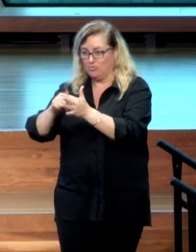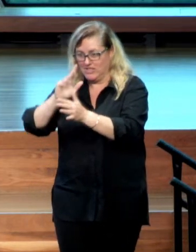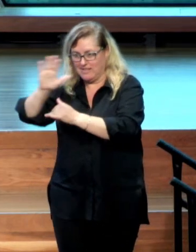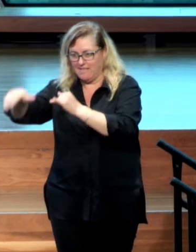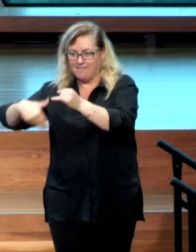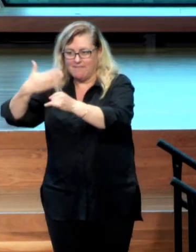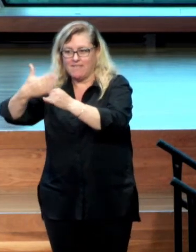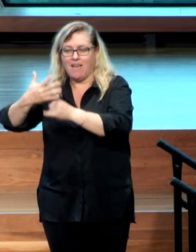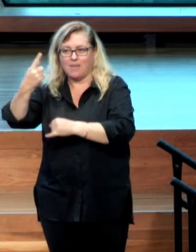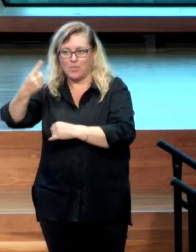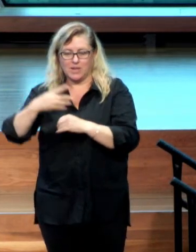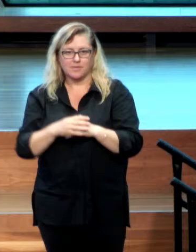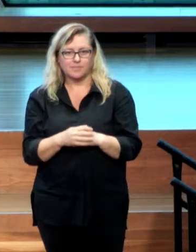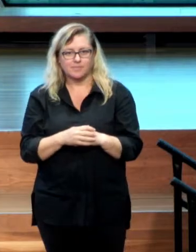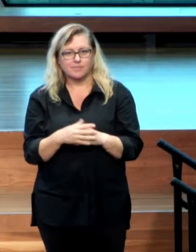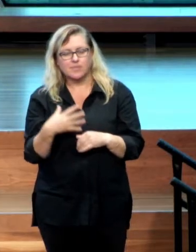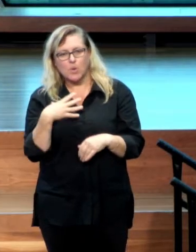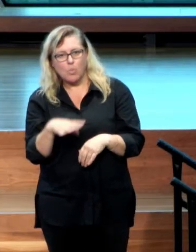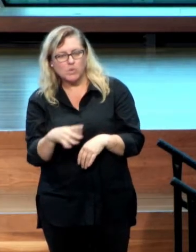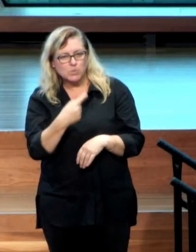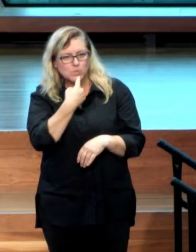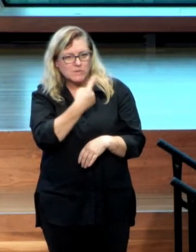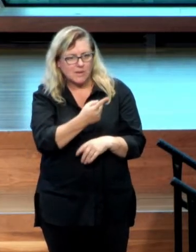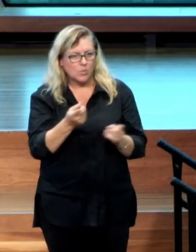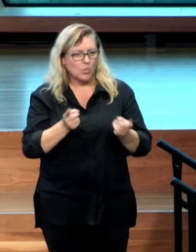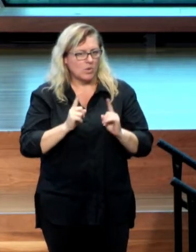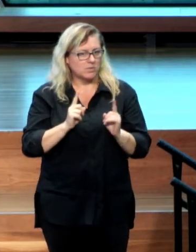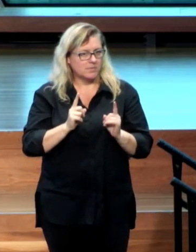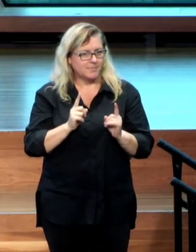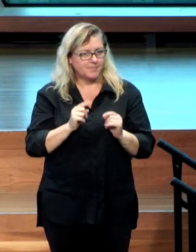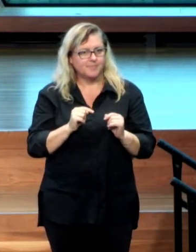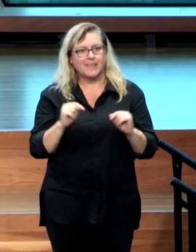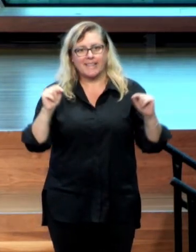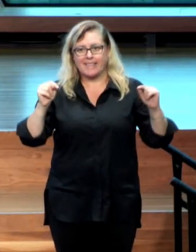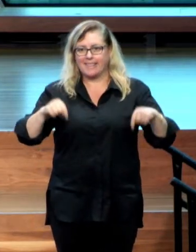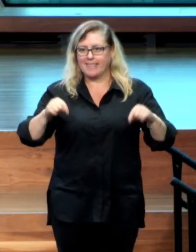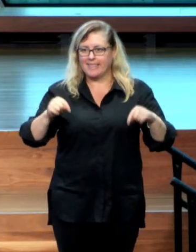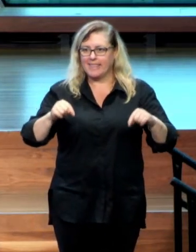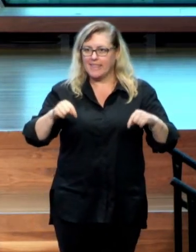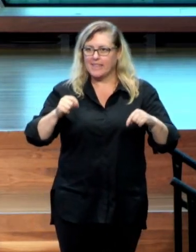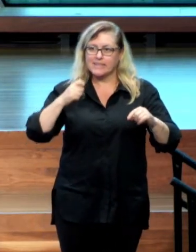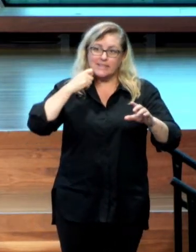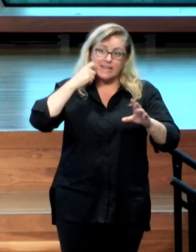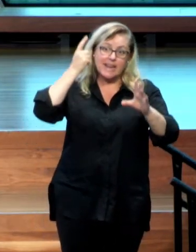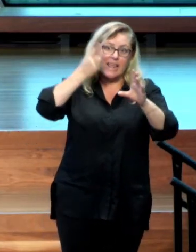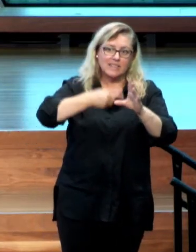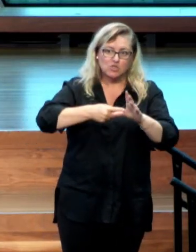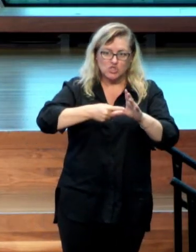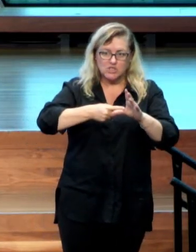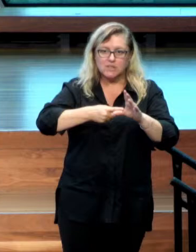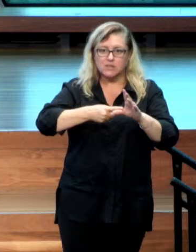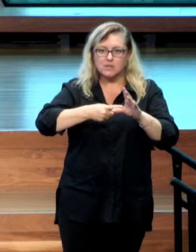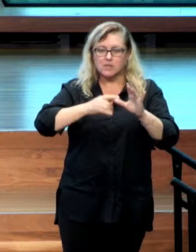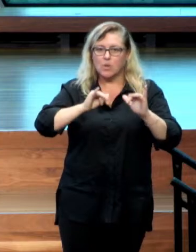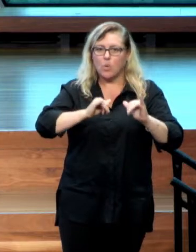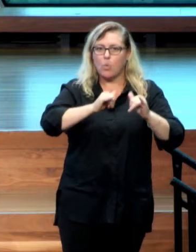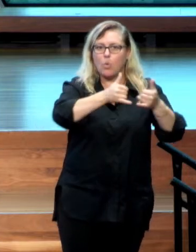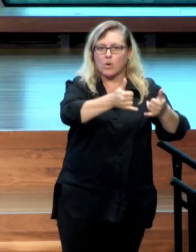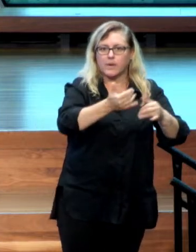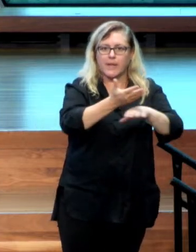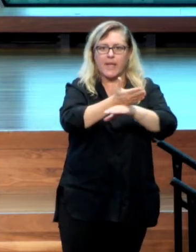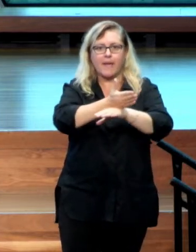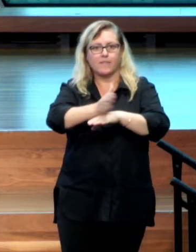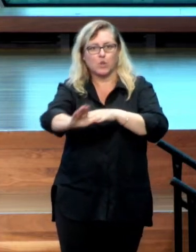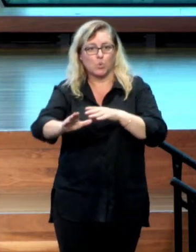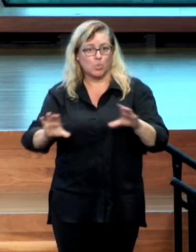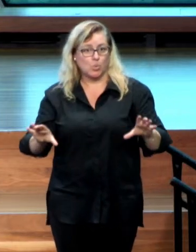one. But I wanted just to say that this will be next year's event. Next year's awards will have a new